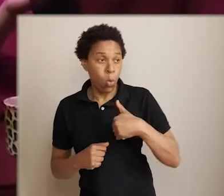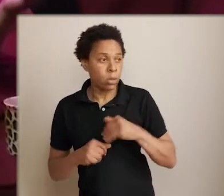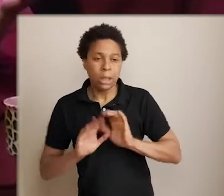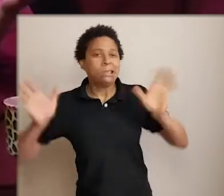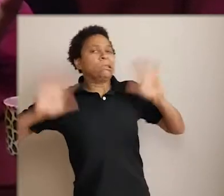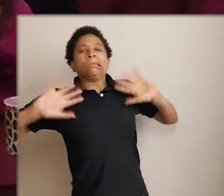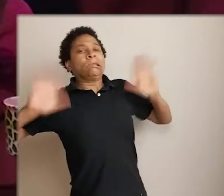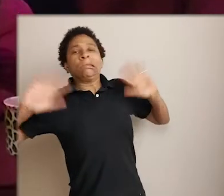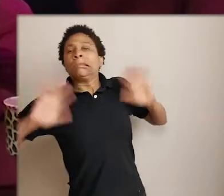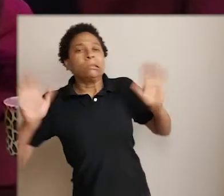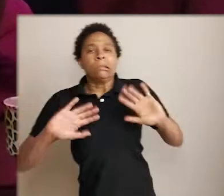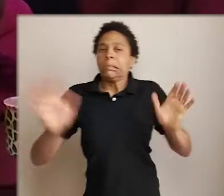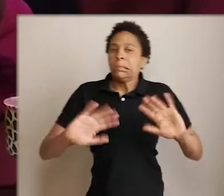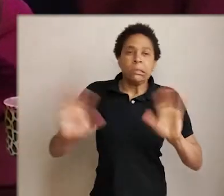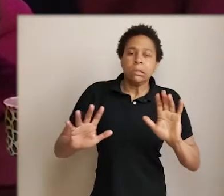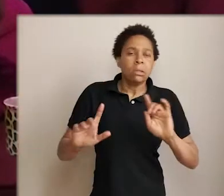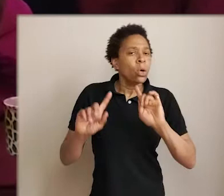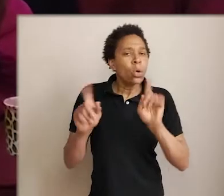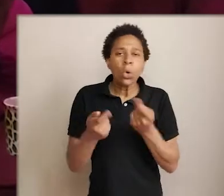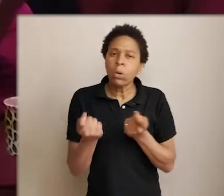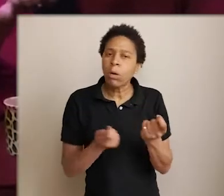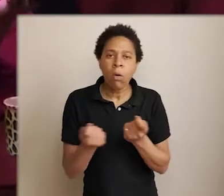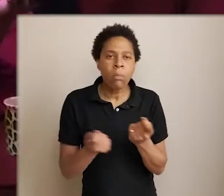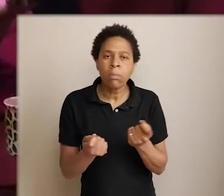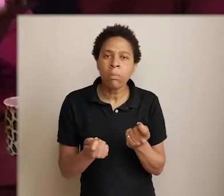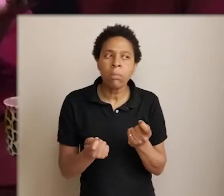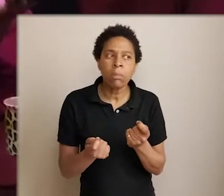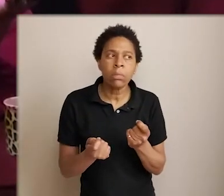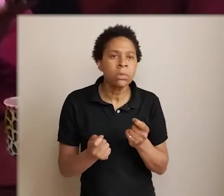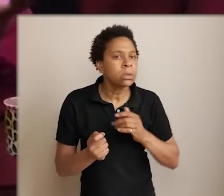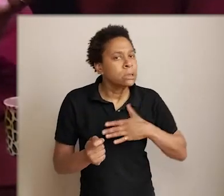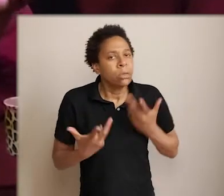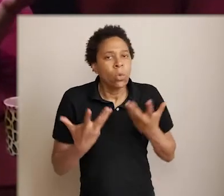disappeared because she couldn't take the responsibility.